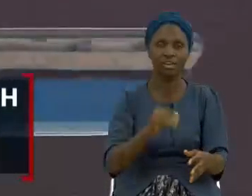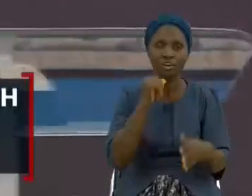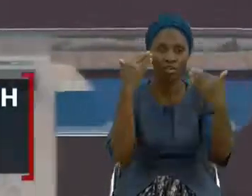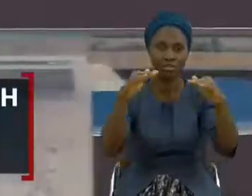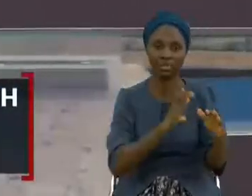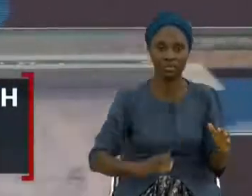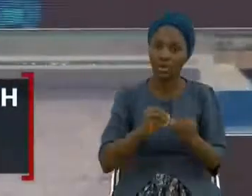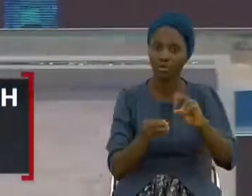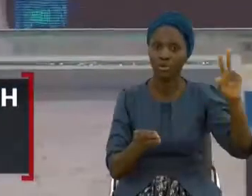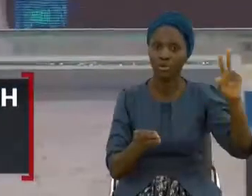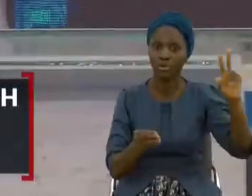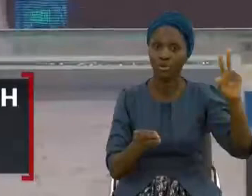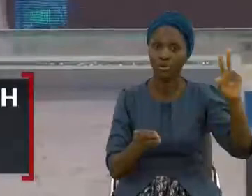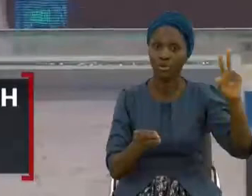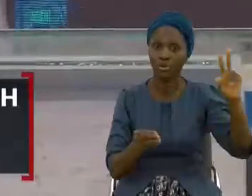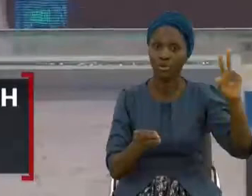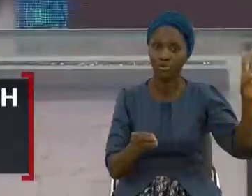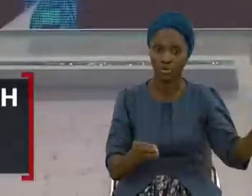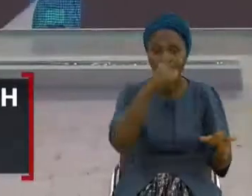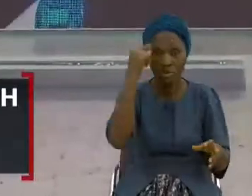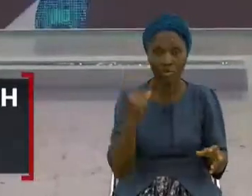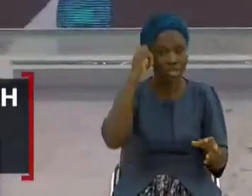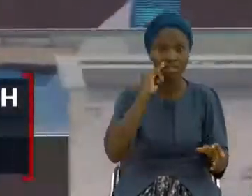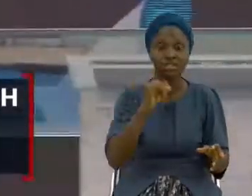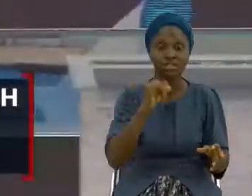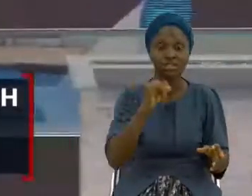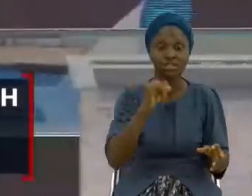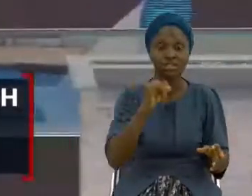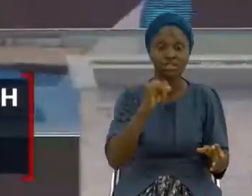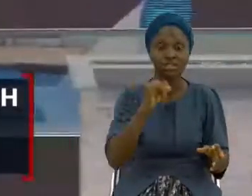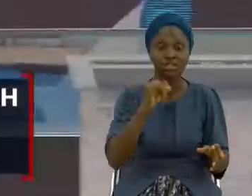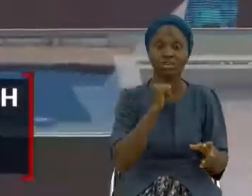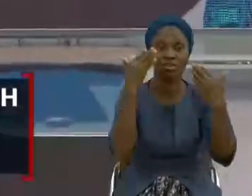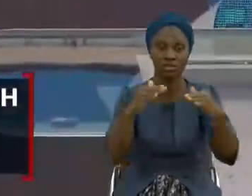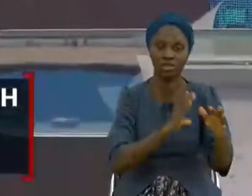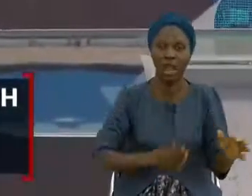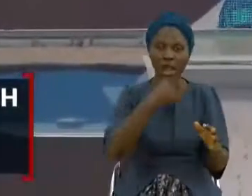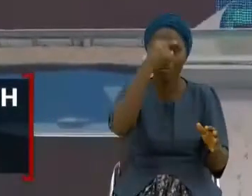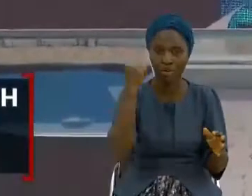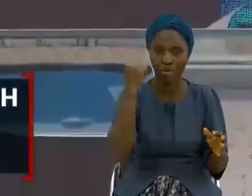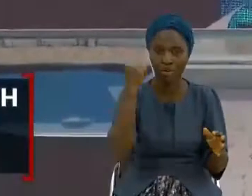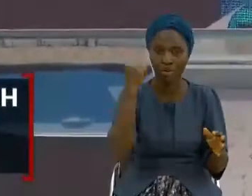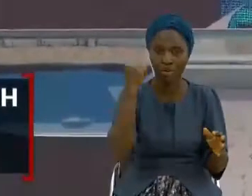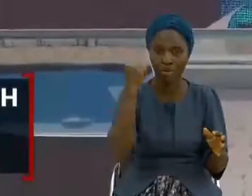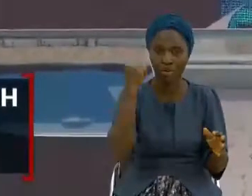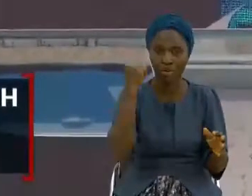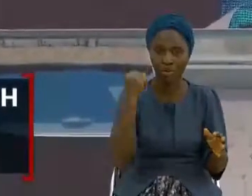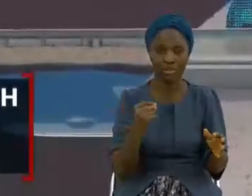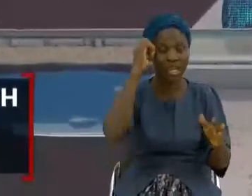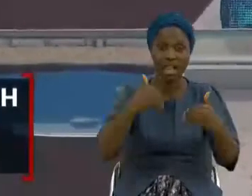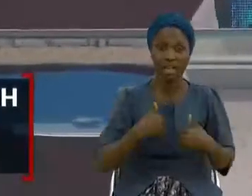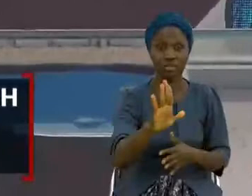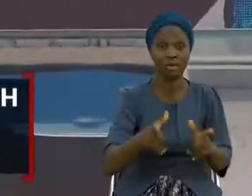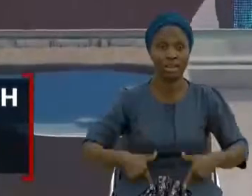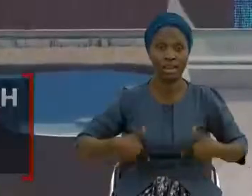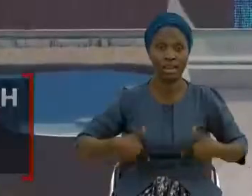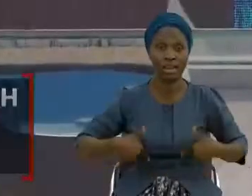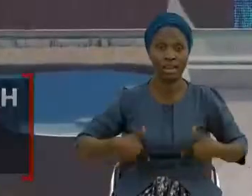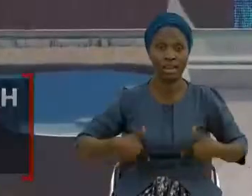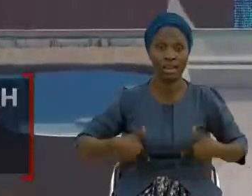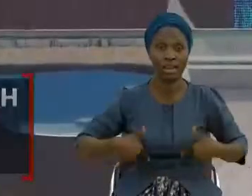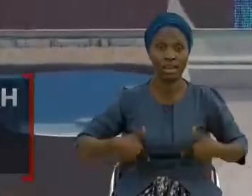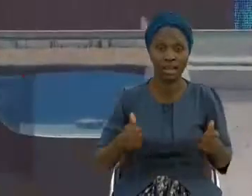limited christ and because it has your life your heart on ceasing